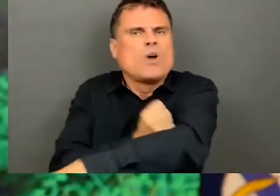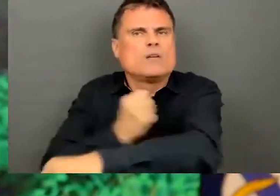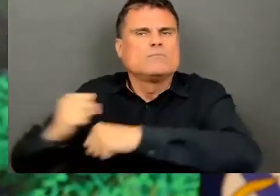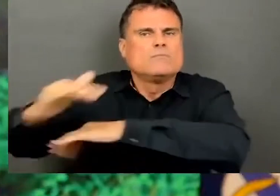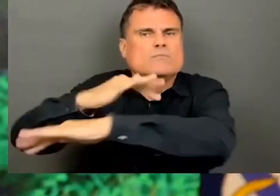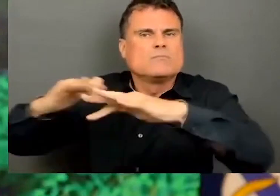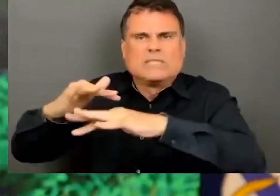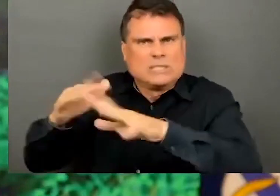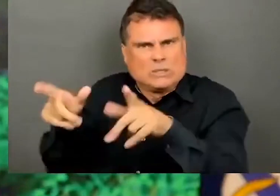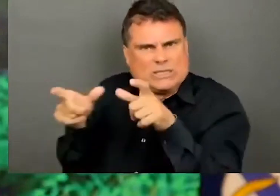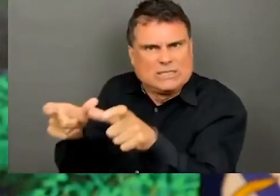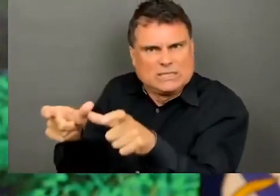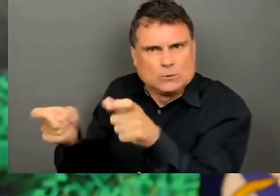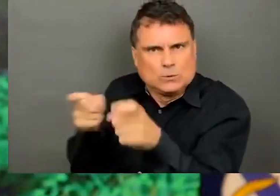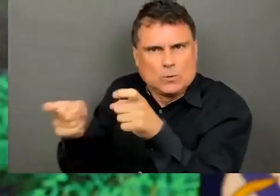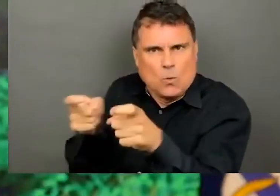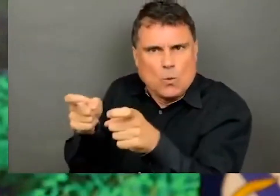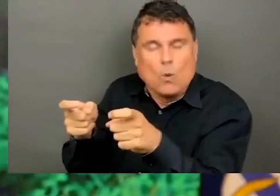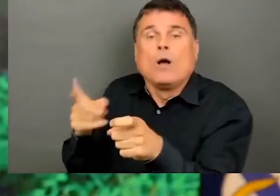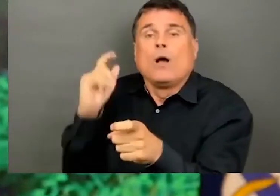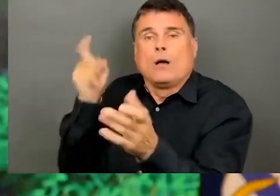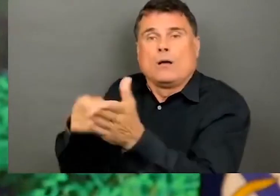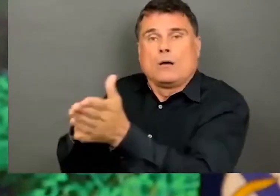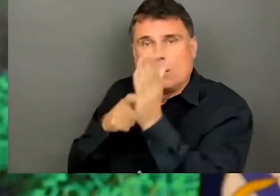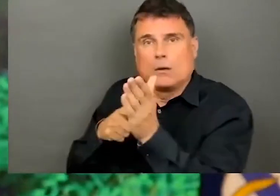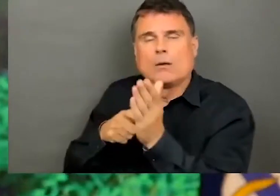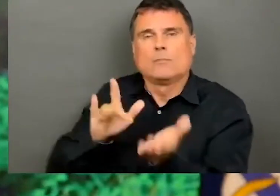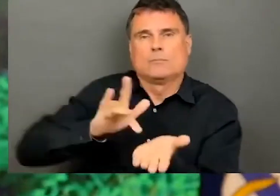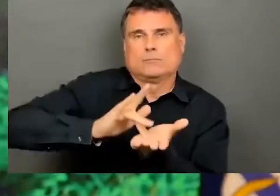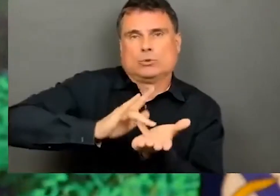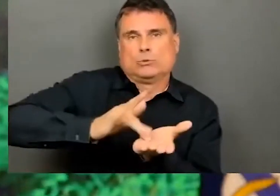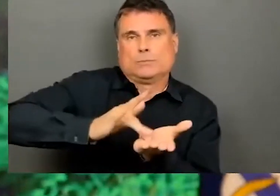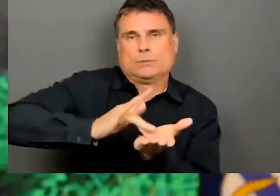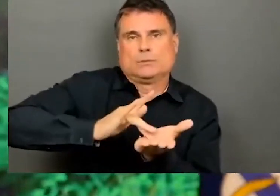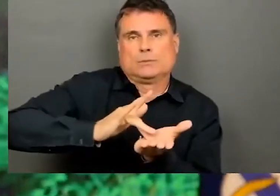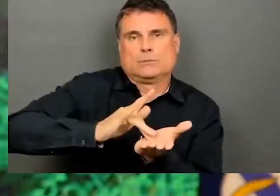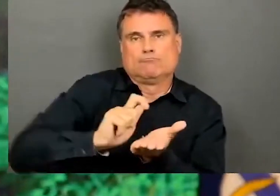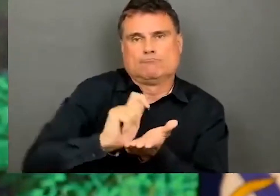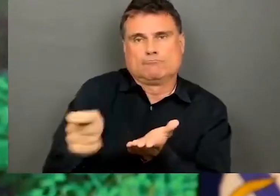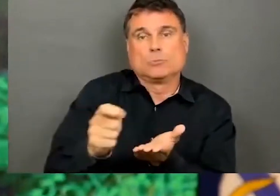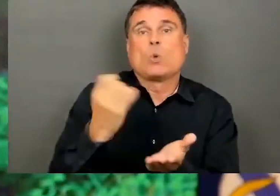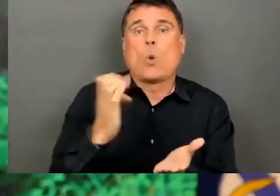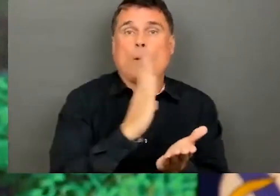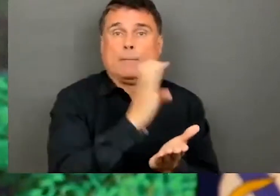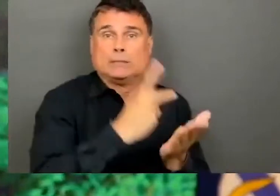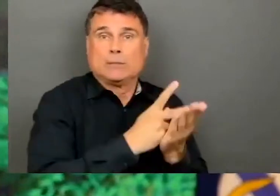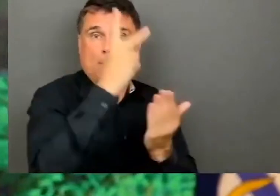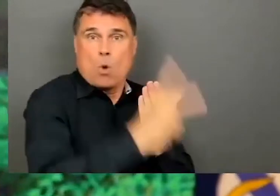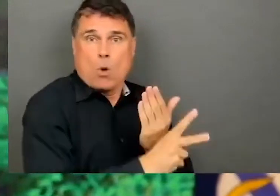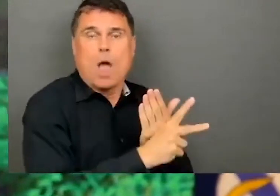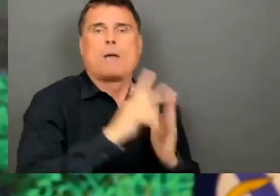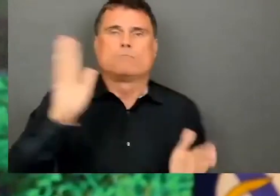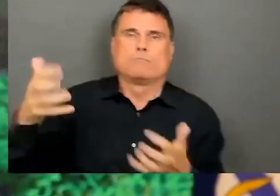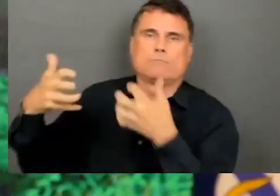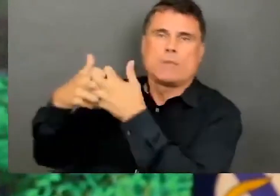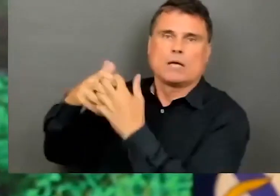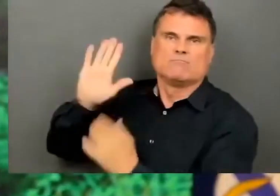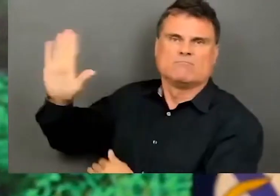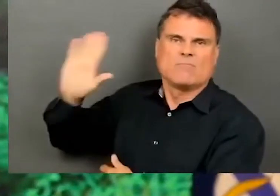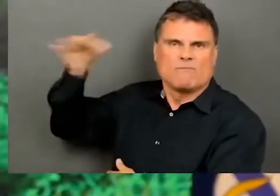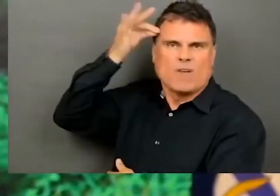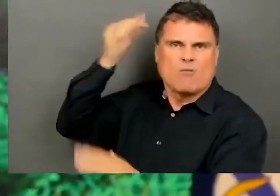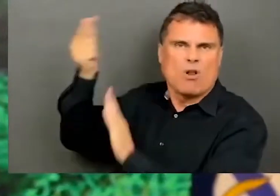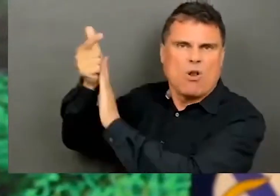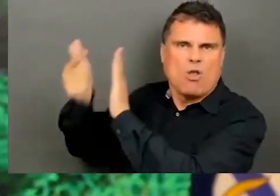first province to offer prescribed safe supply. And we have had to introduce prescribed safe supply carefully, responding to the